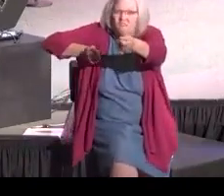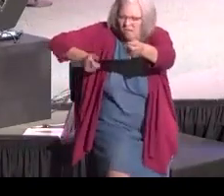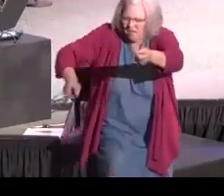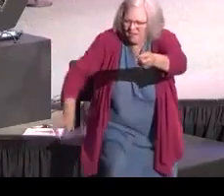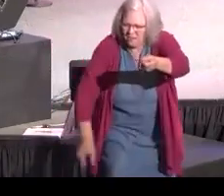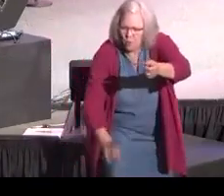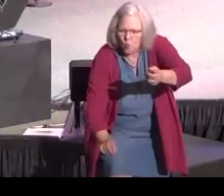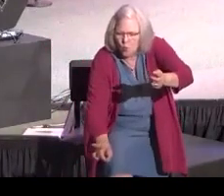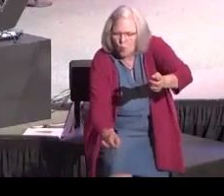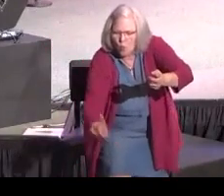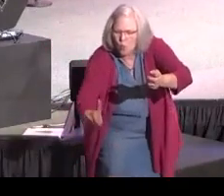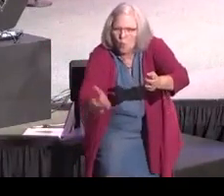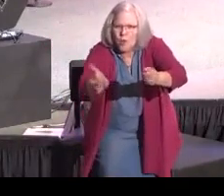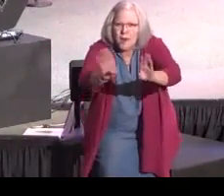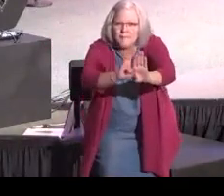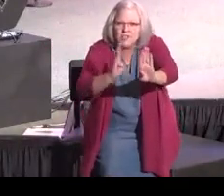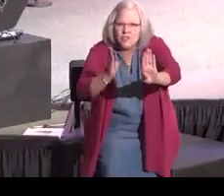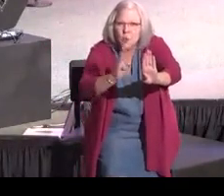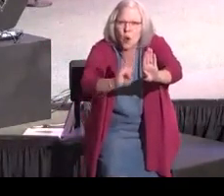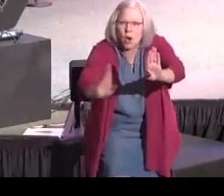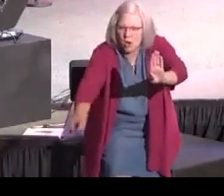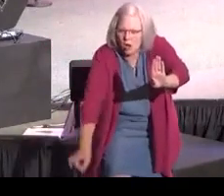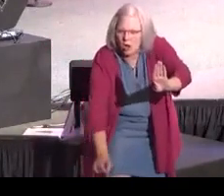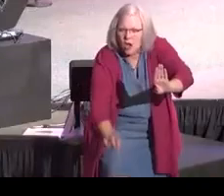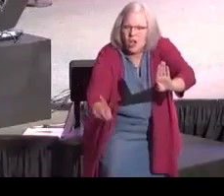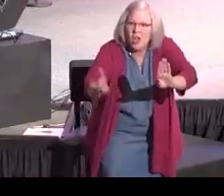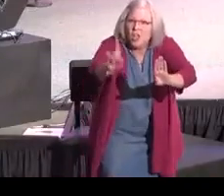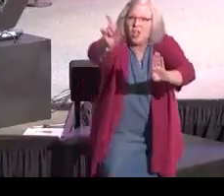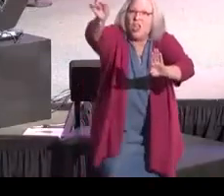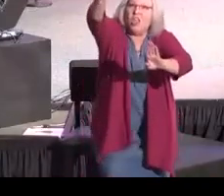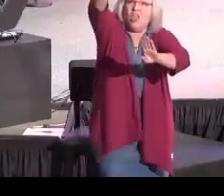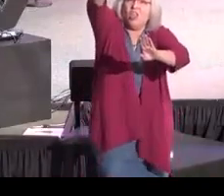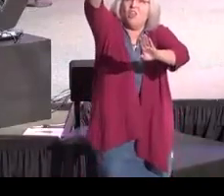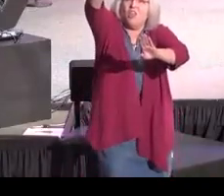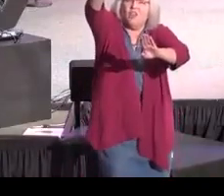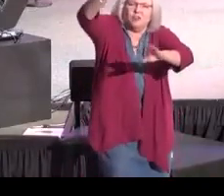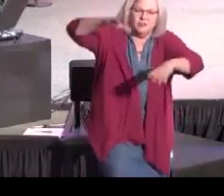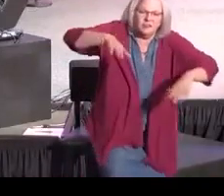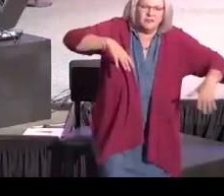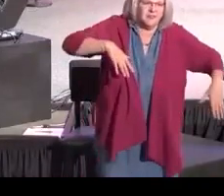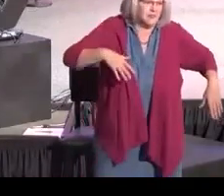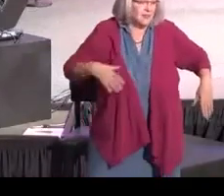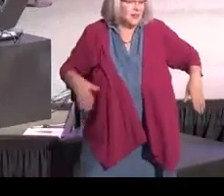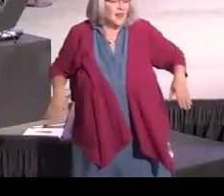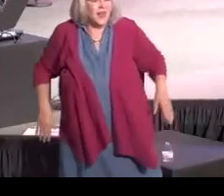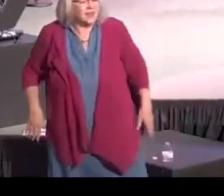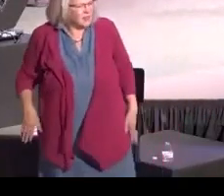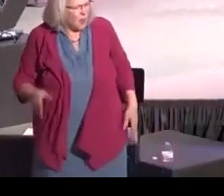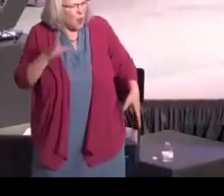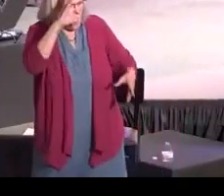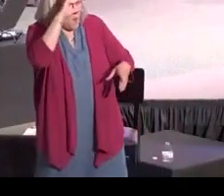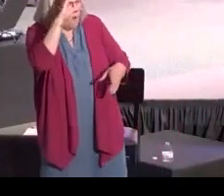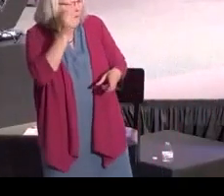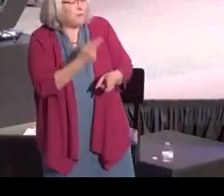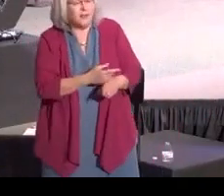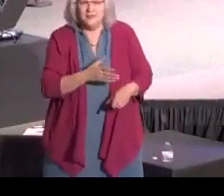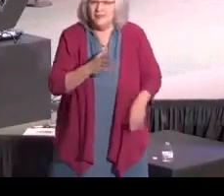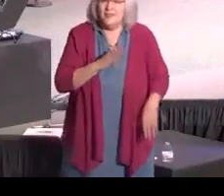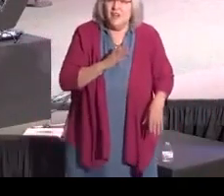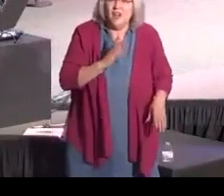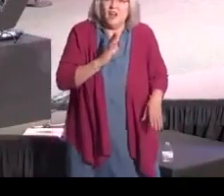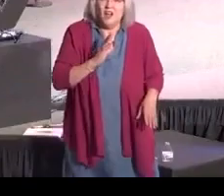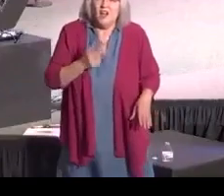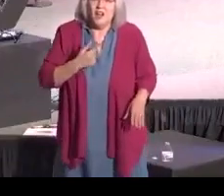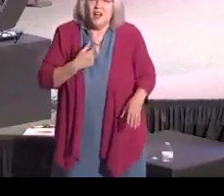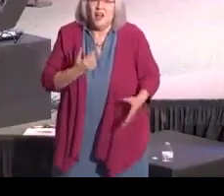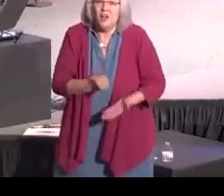dangling. It's a huge snake. And I remember him. Now, he probably watched this video today, and I don't want to embarrass him. And he may not even remember this, but he had like a